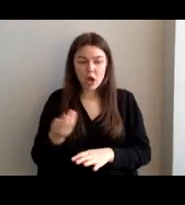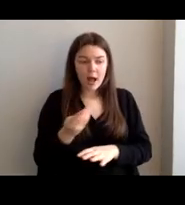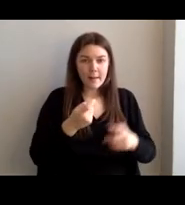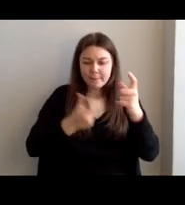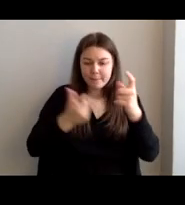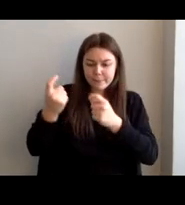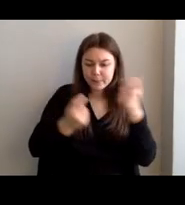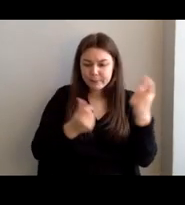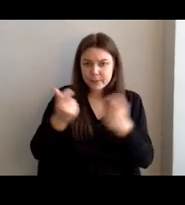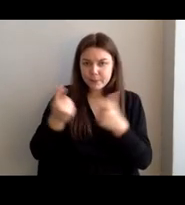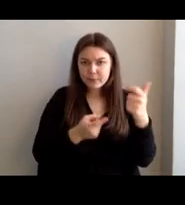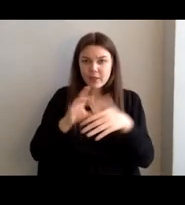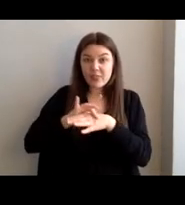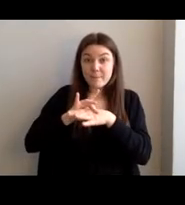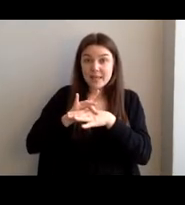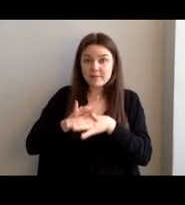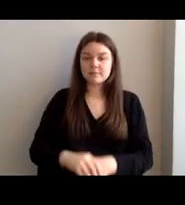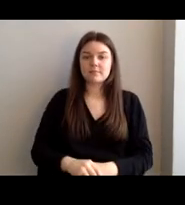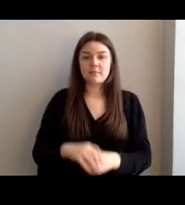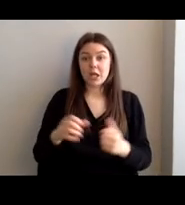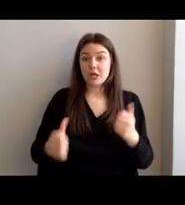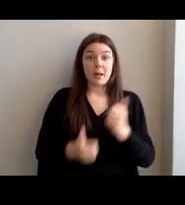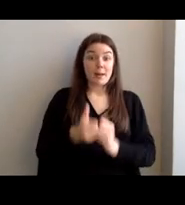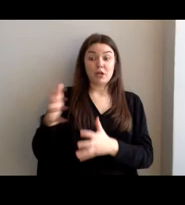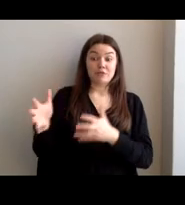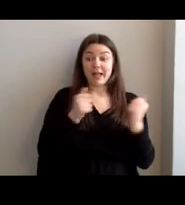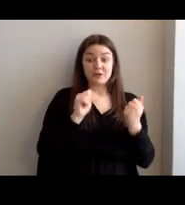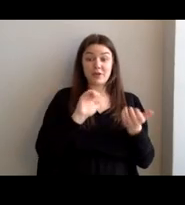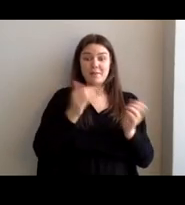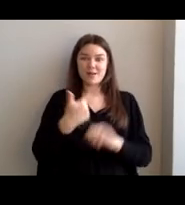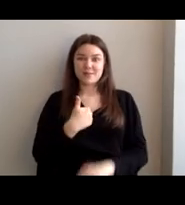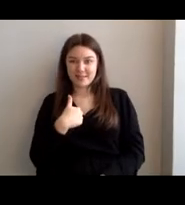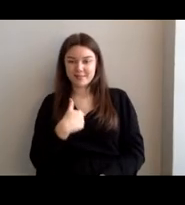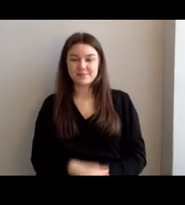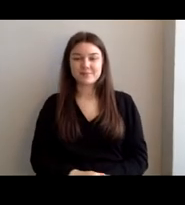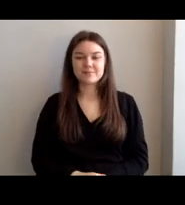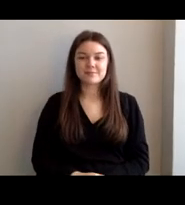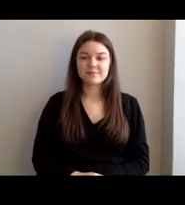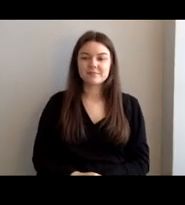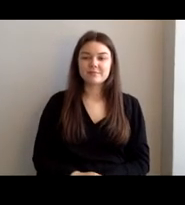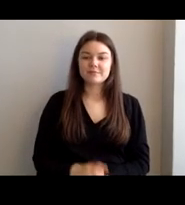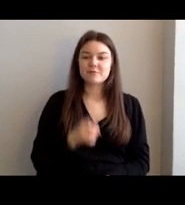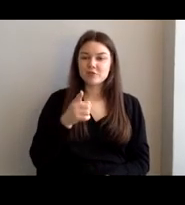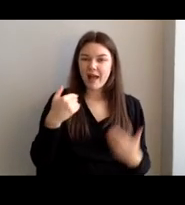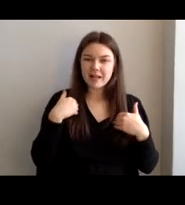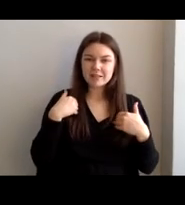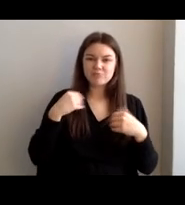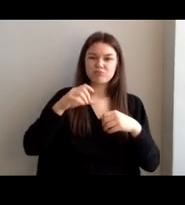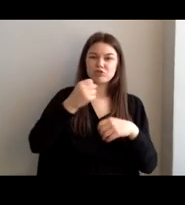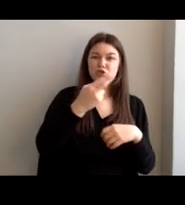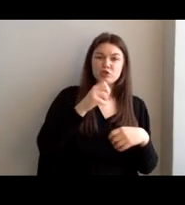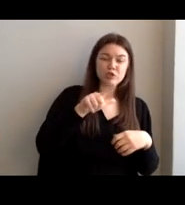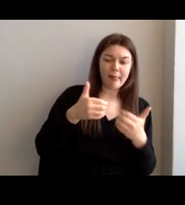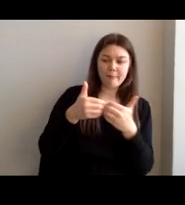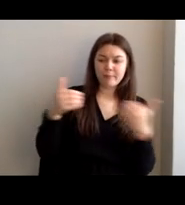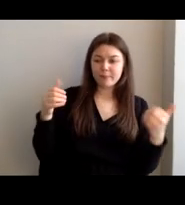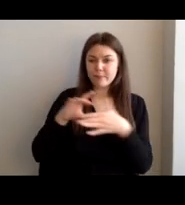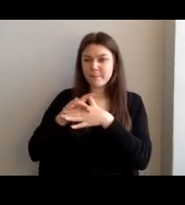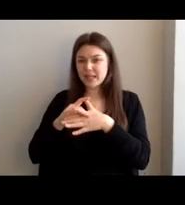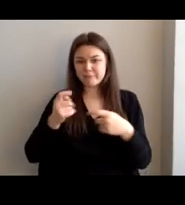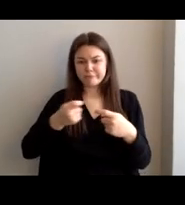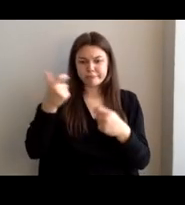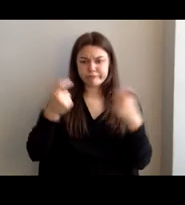fast, fast. They can do it much faster than I can. So she's got a crab down to the meat in about, looks like 20 seconds